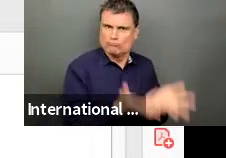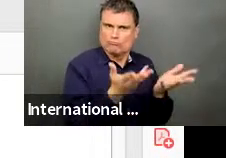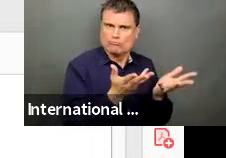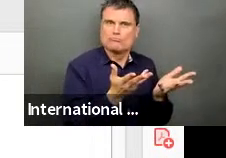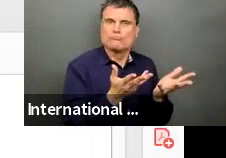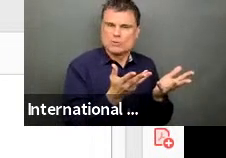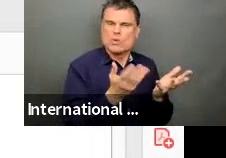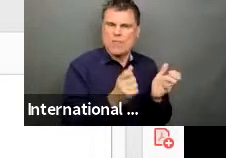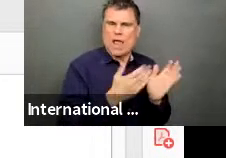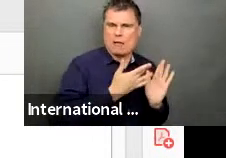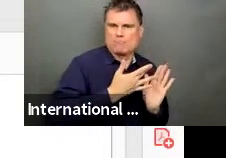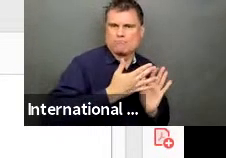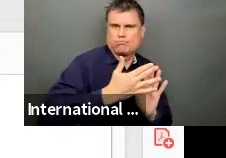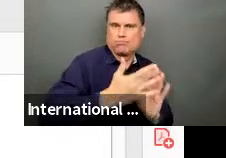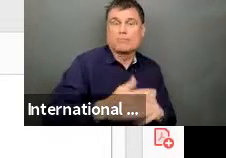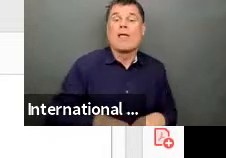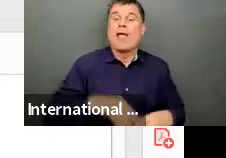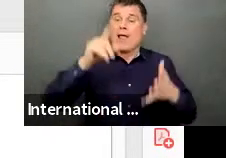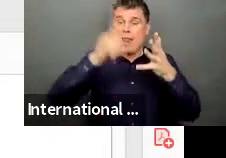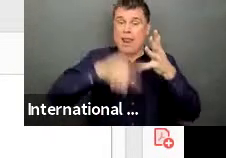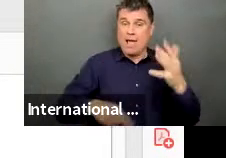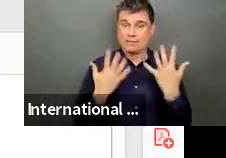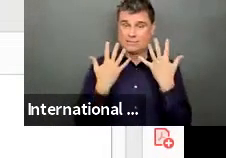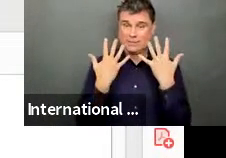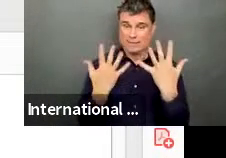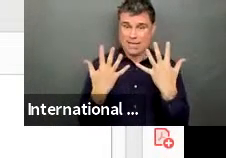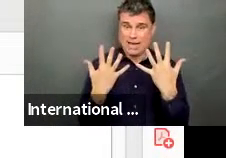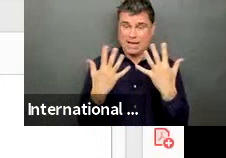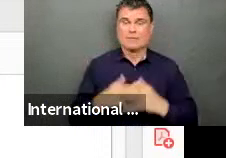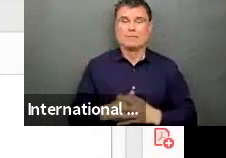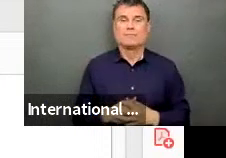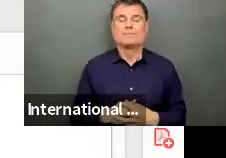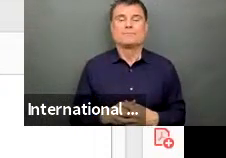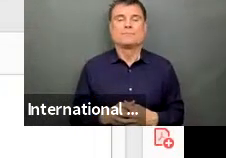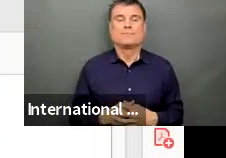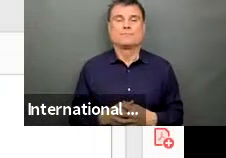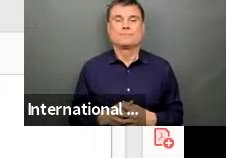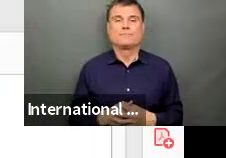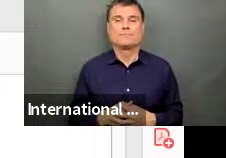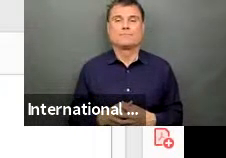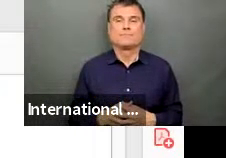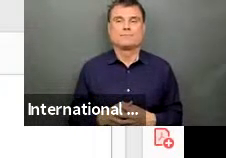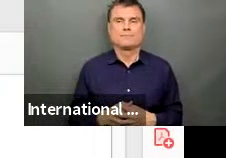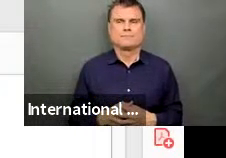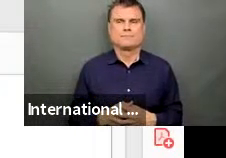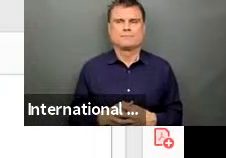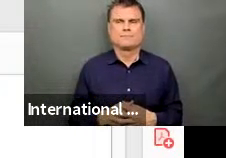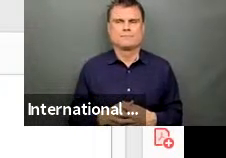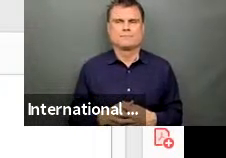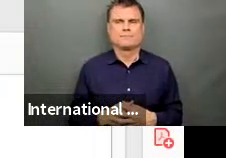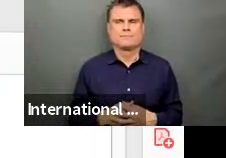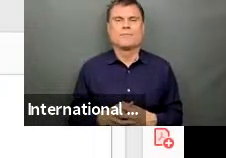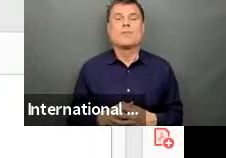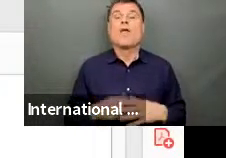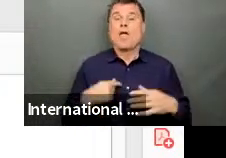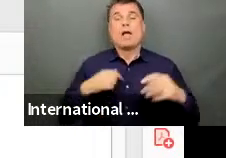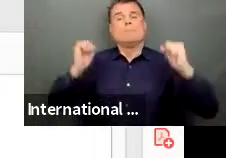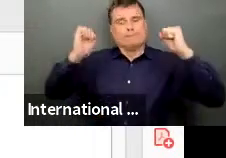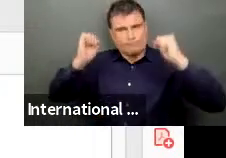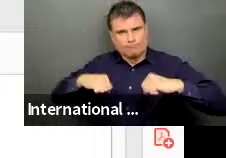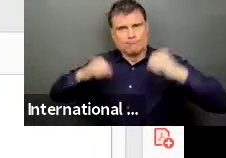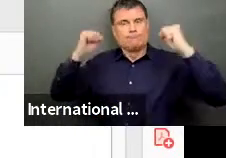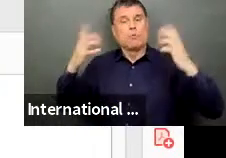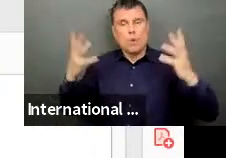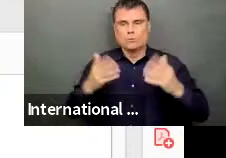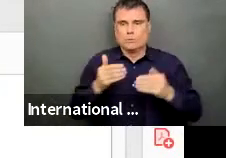10, agree to include the reporting on sound preference and gender-biased sex selection